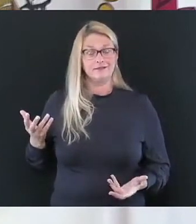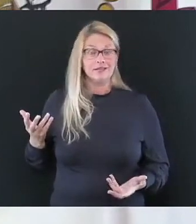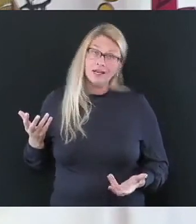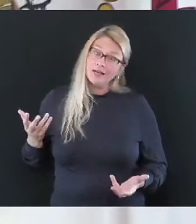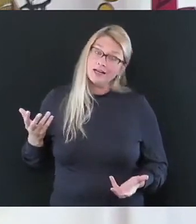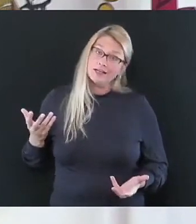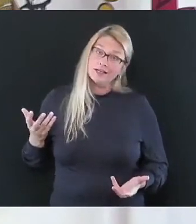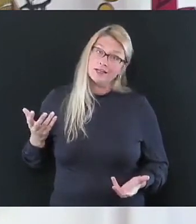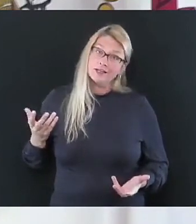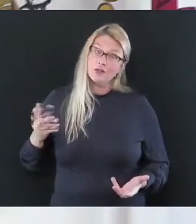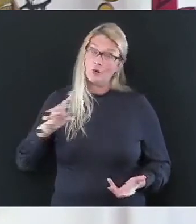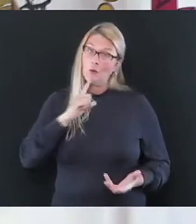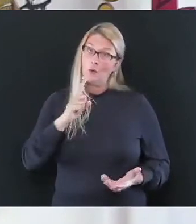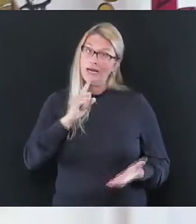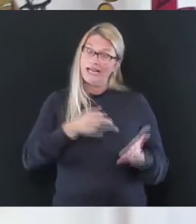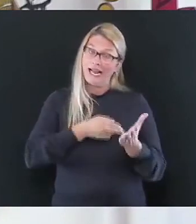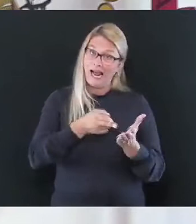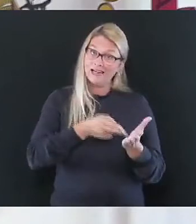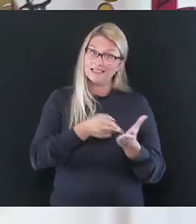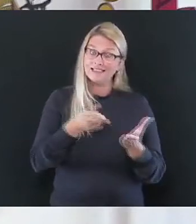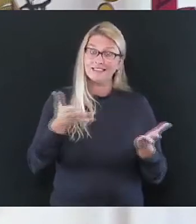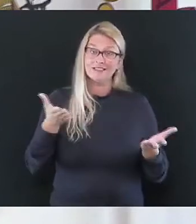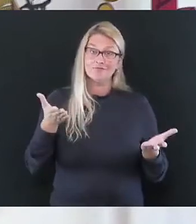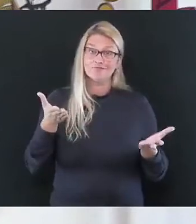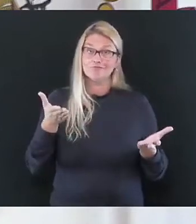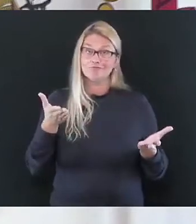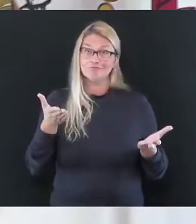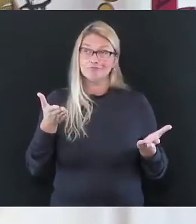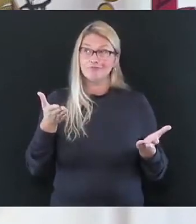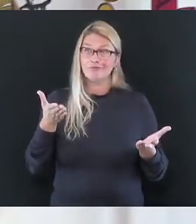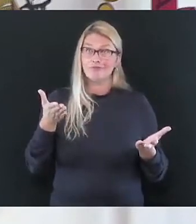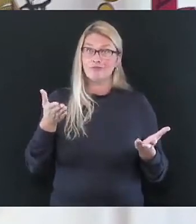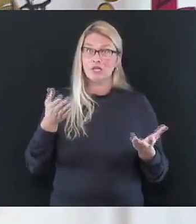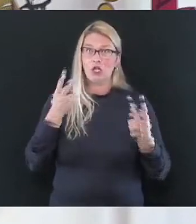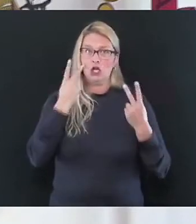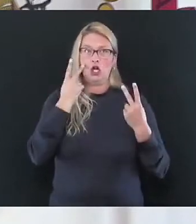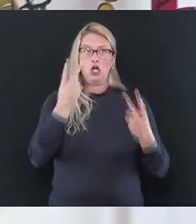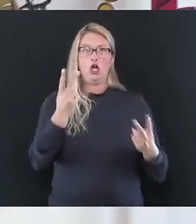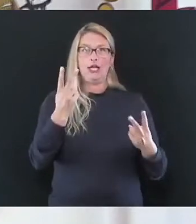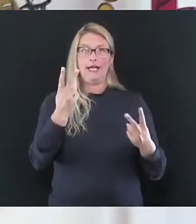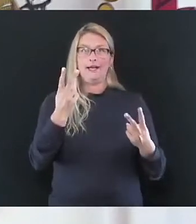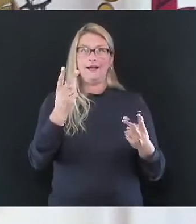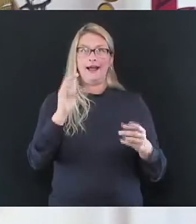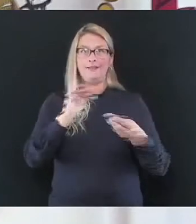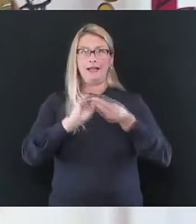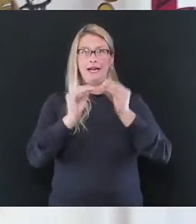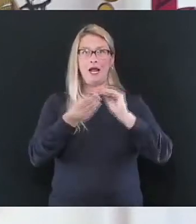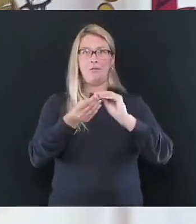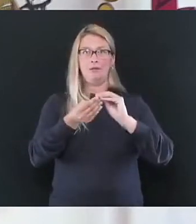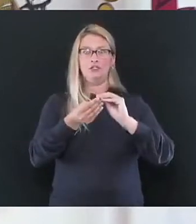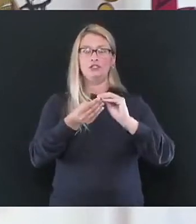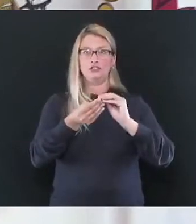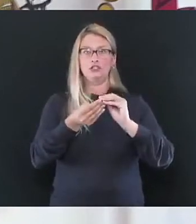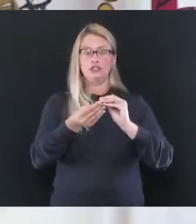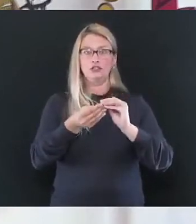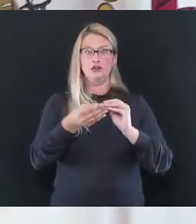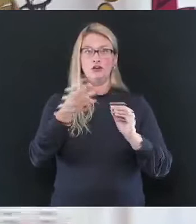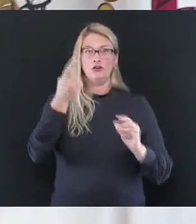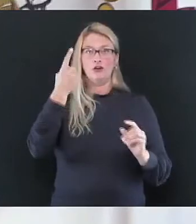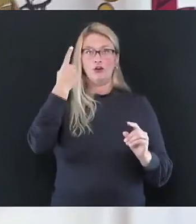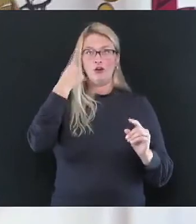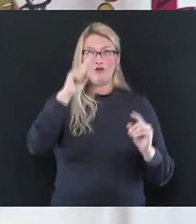So in all honesty, as far as the numbers that we're coming up with as far